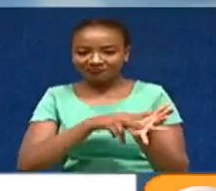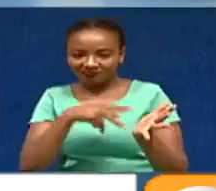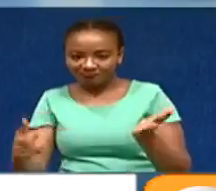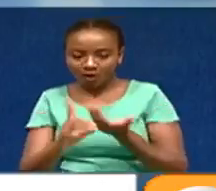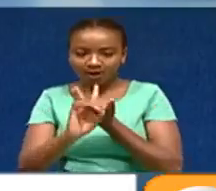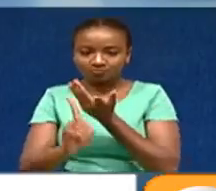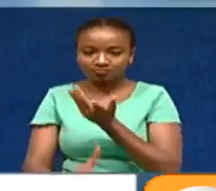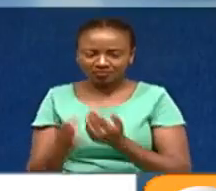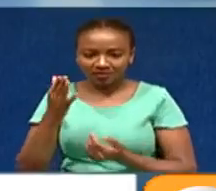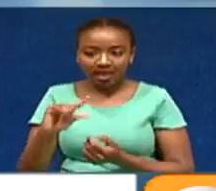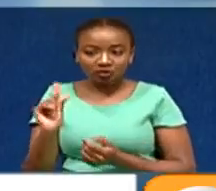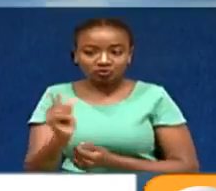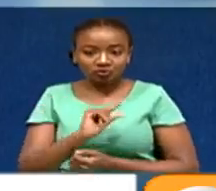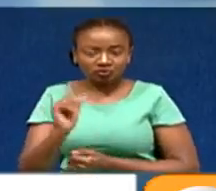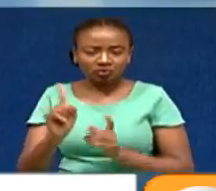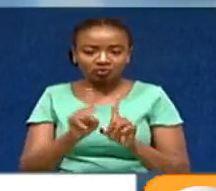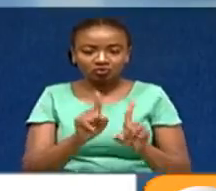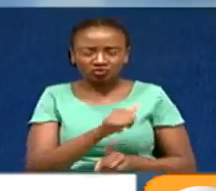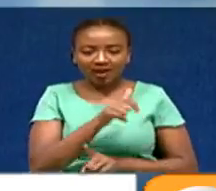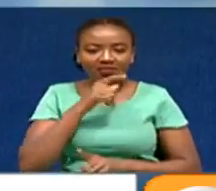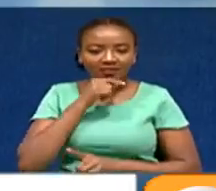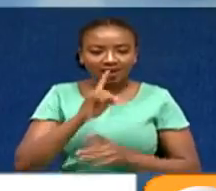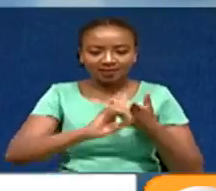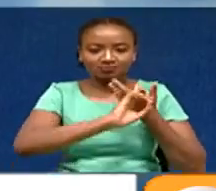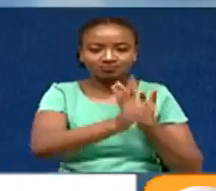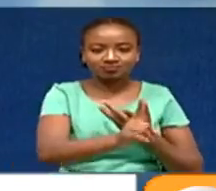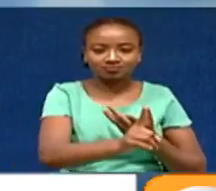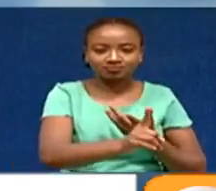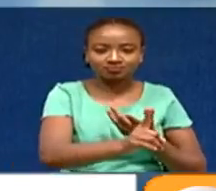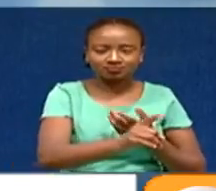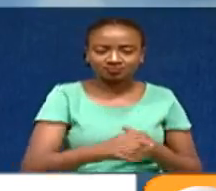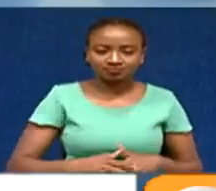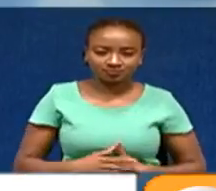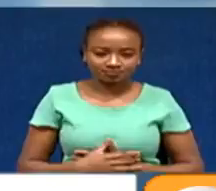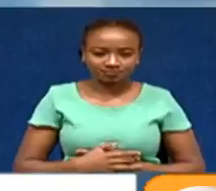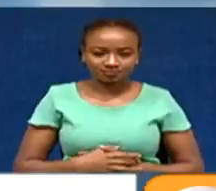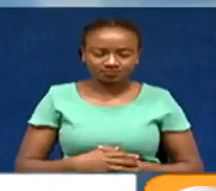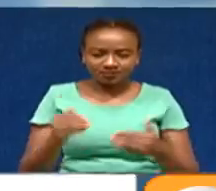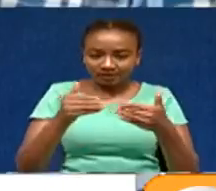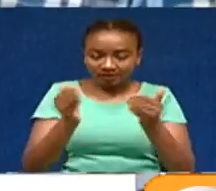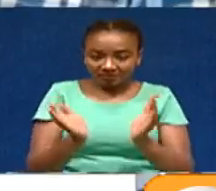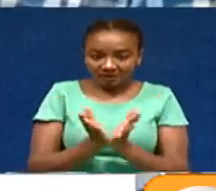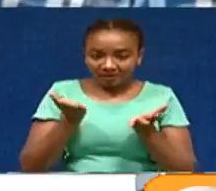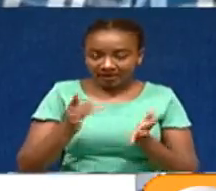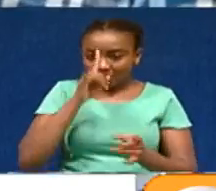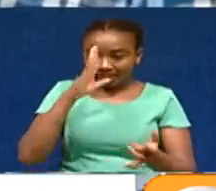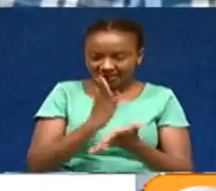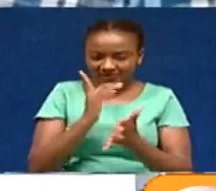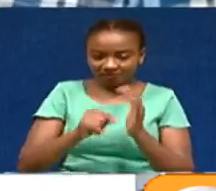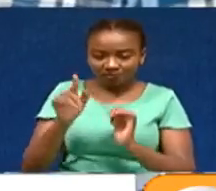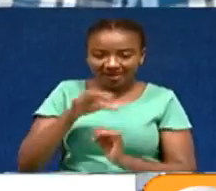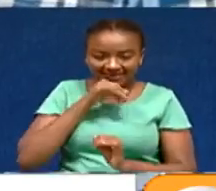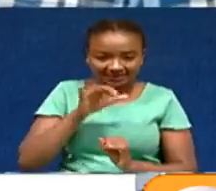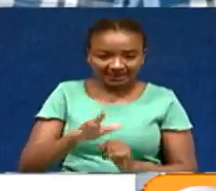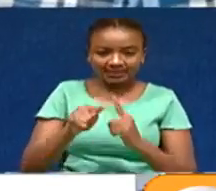pool. Seconds later, the other man runs out of the picture. The family now believes that their son was killed